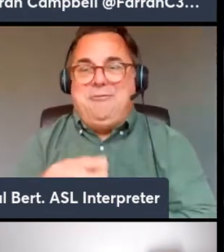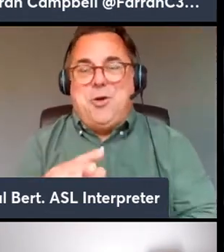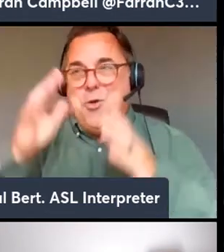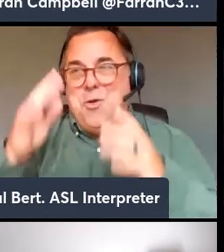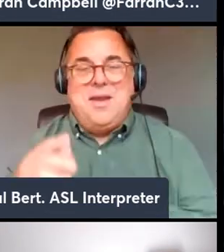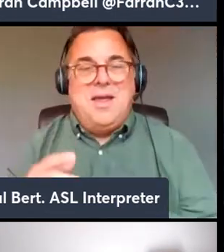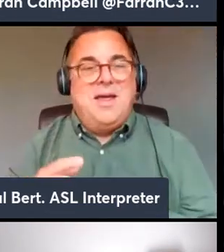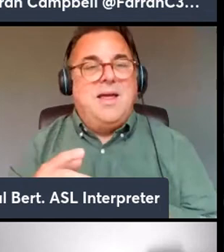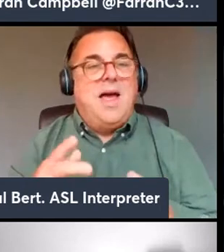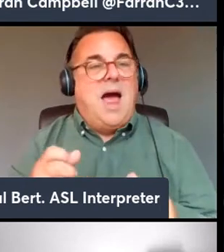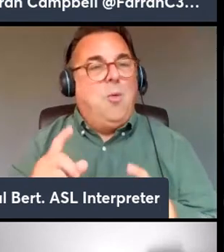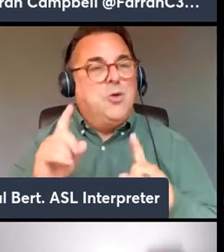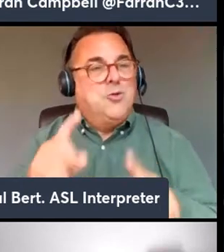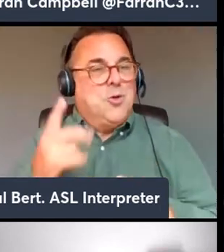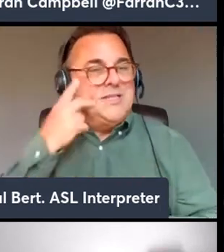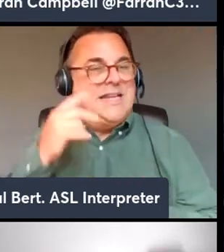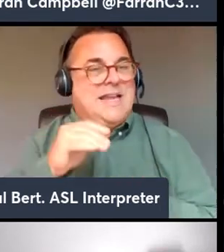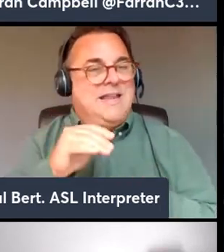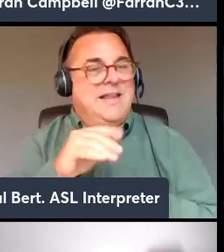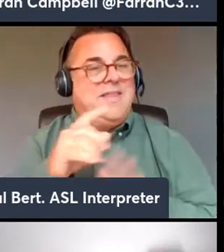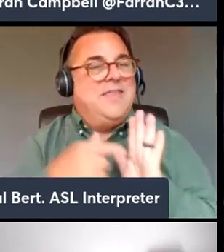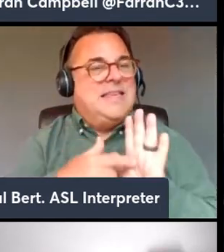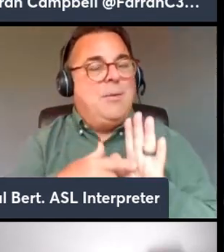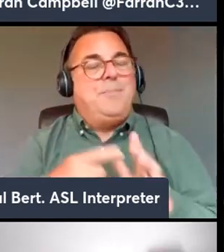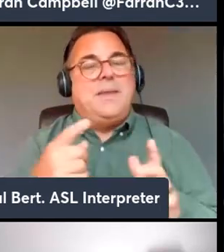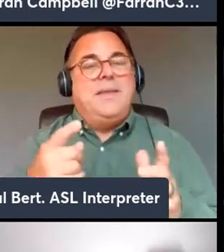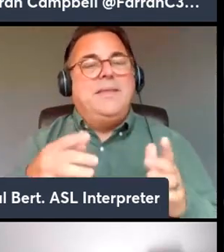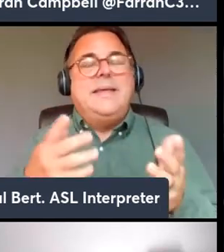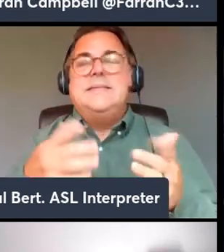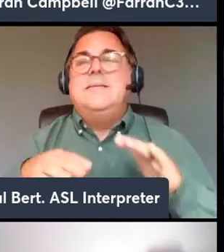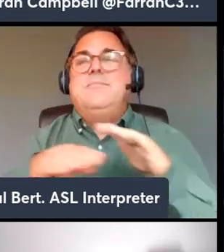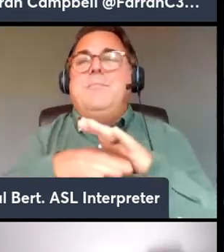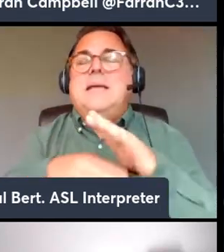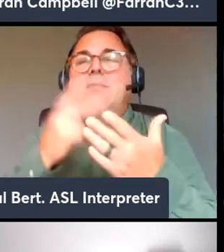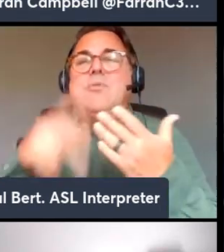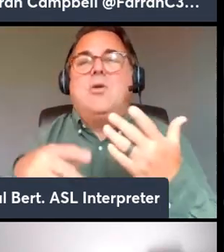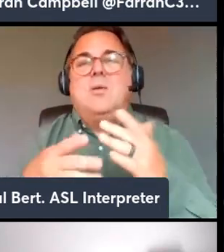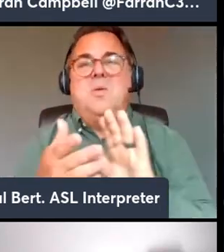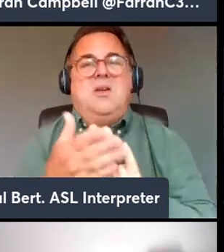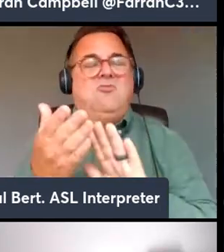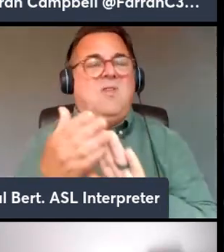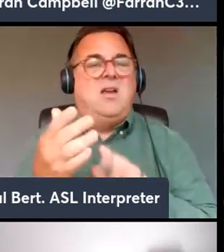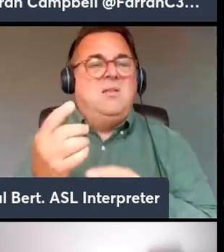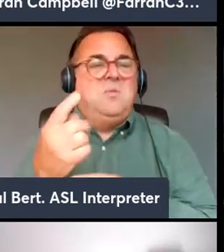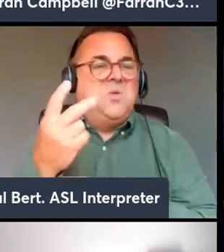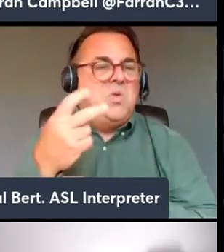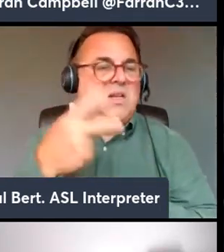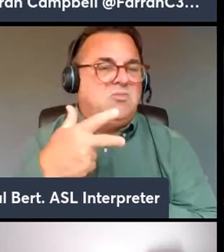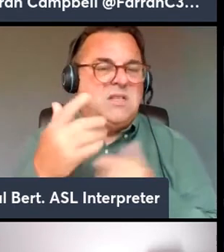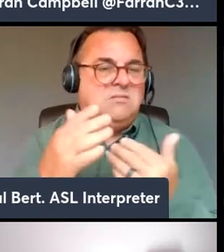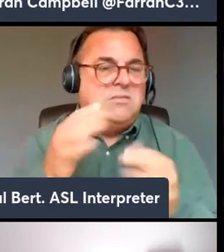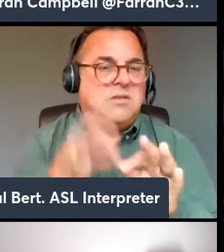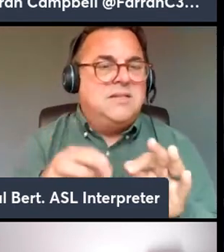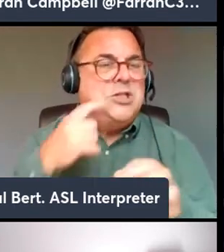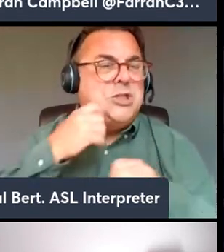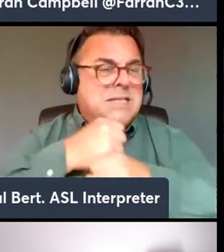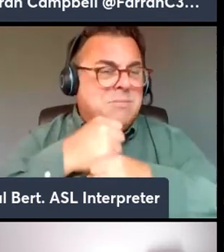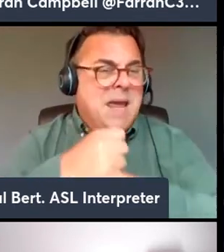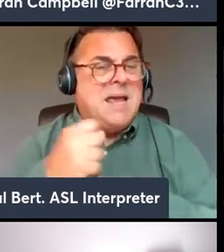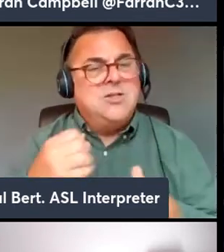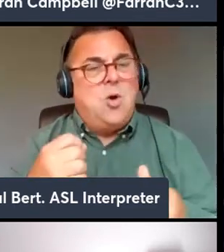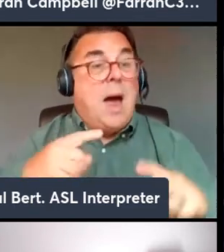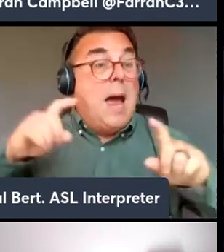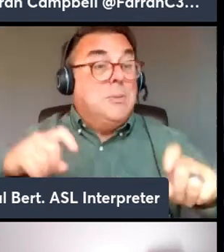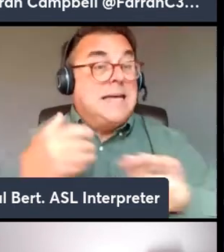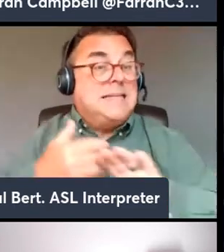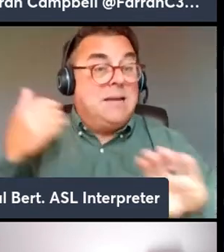I want to go write a demo this afternoon. with this baseline, I mean, we were able to get this up and working in just a couple of days because this feature just came out. So I wasn't testing it